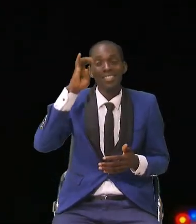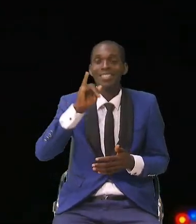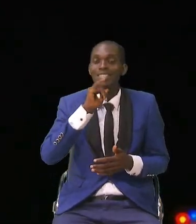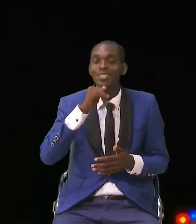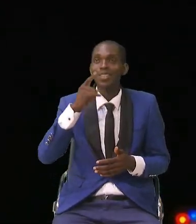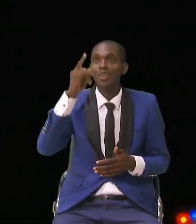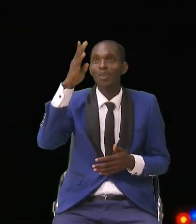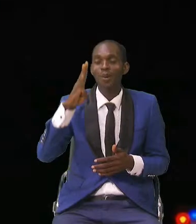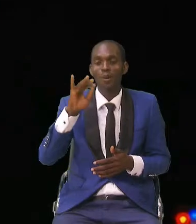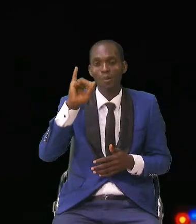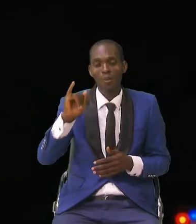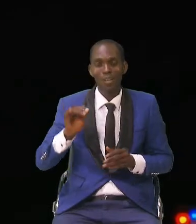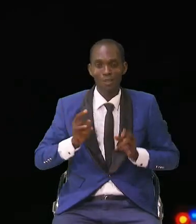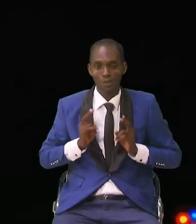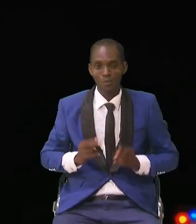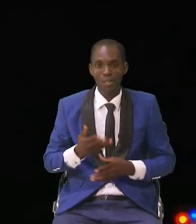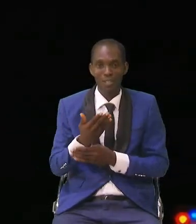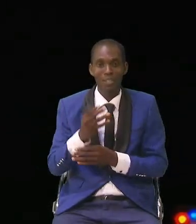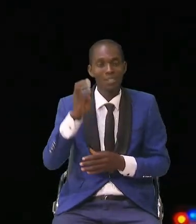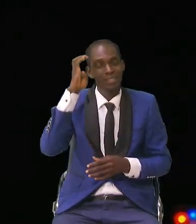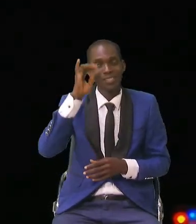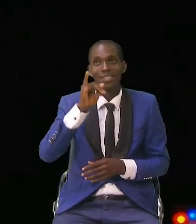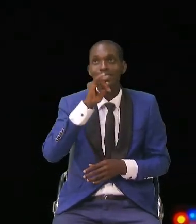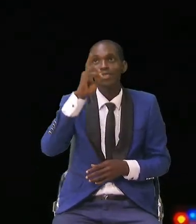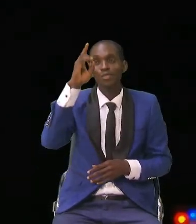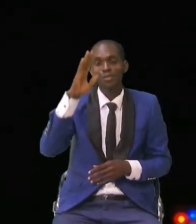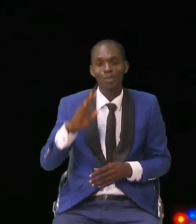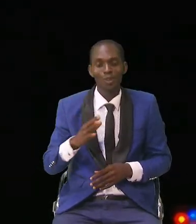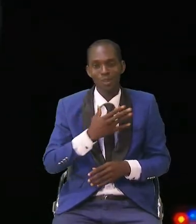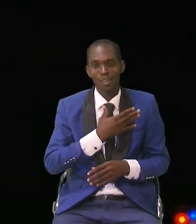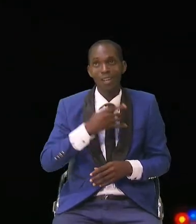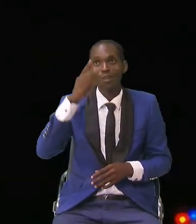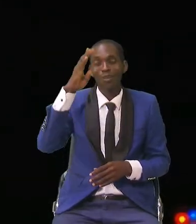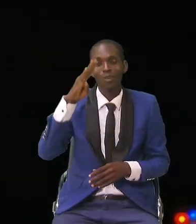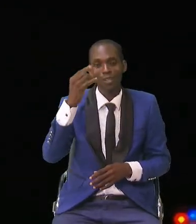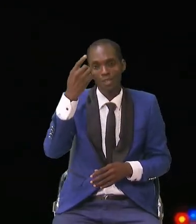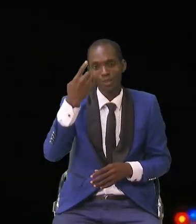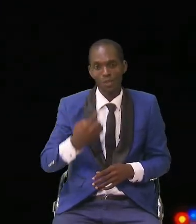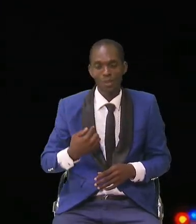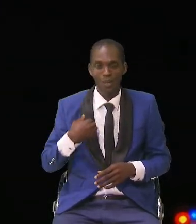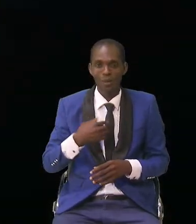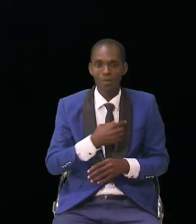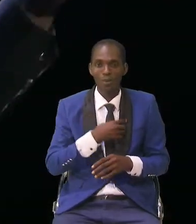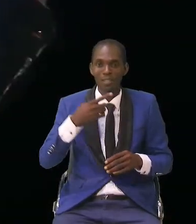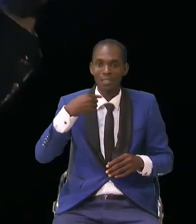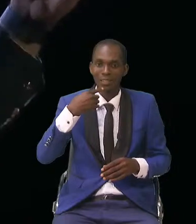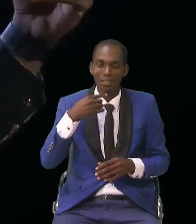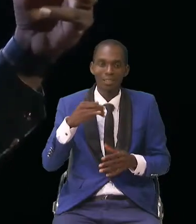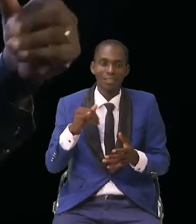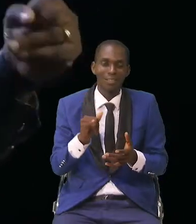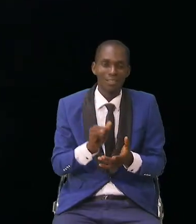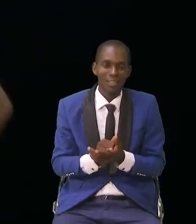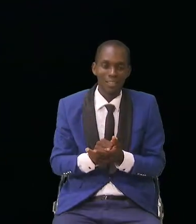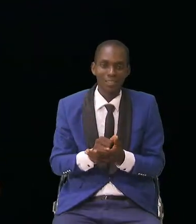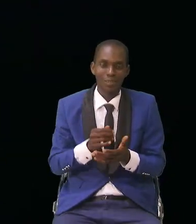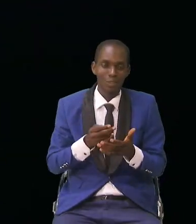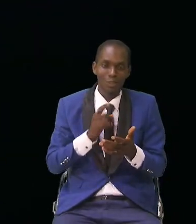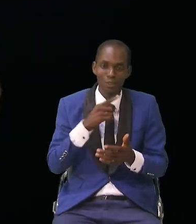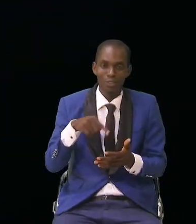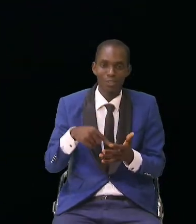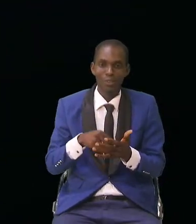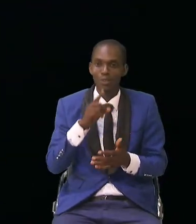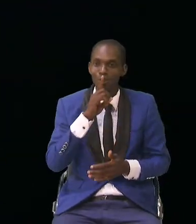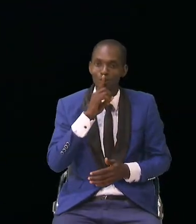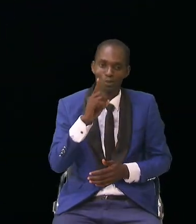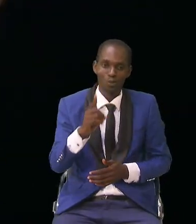is. He's not a God who's made by human hands. He's God and God alone. And we lift up our voice and we